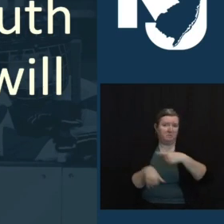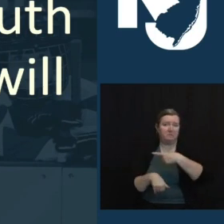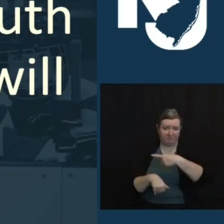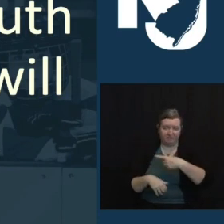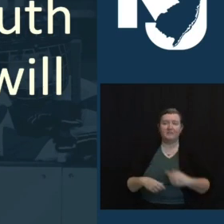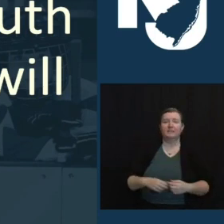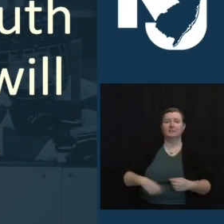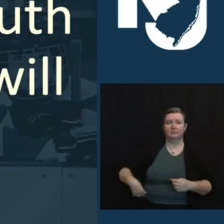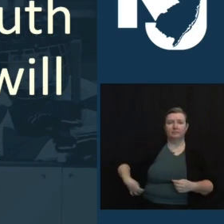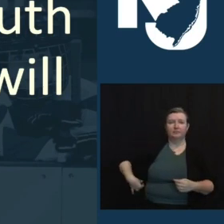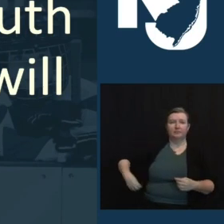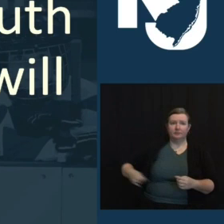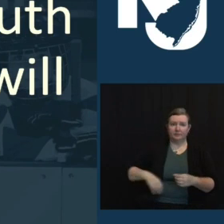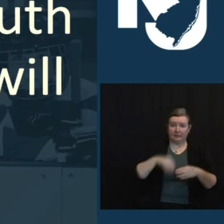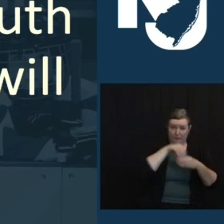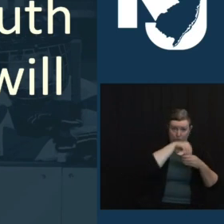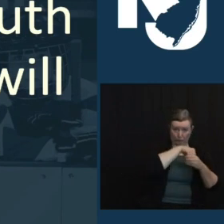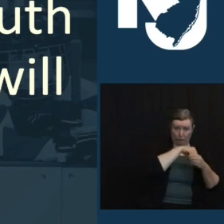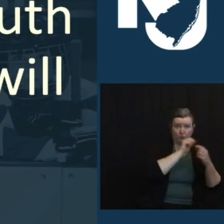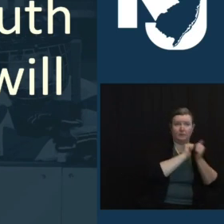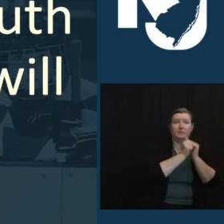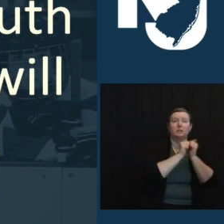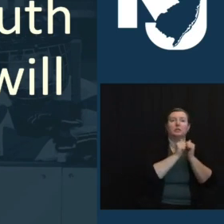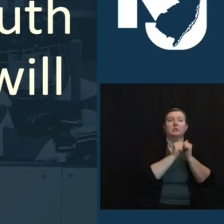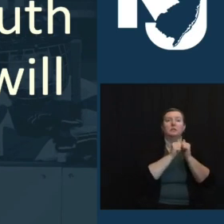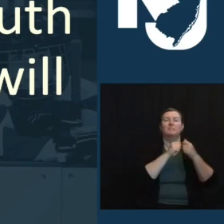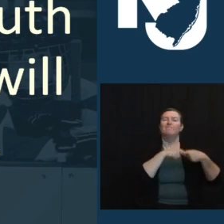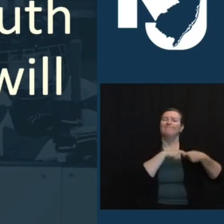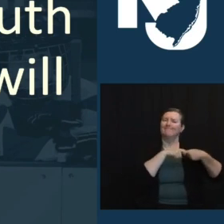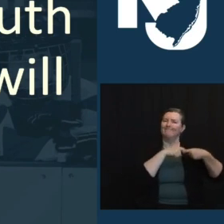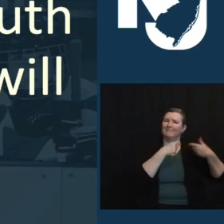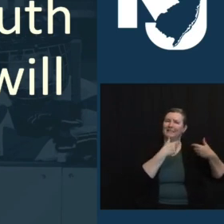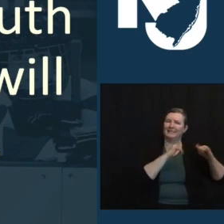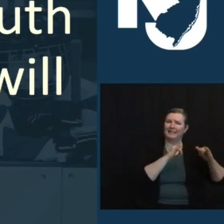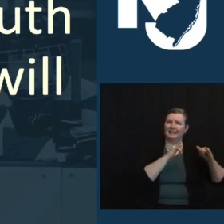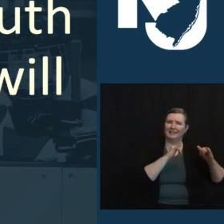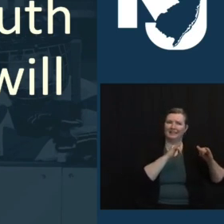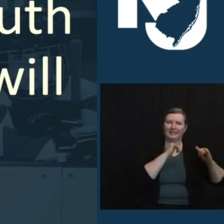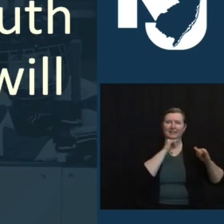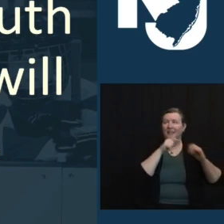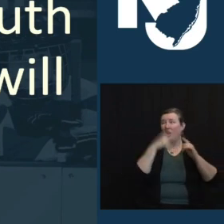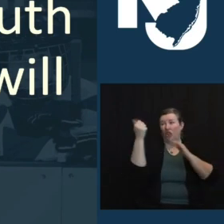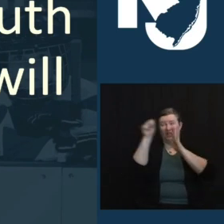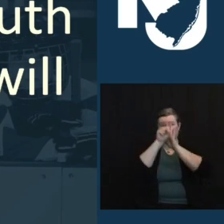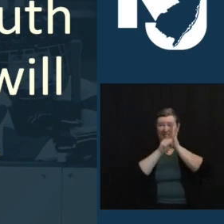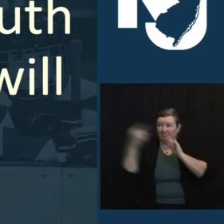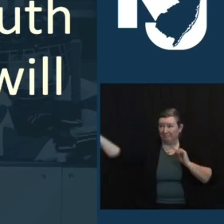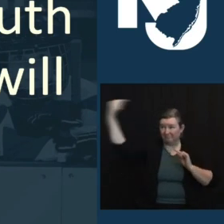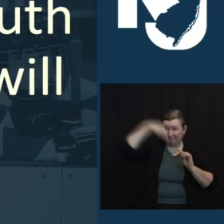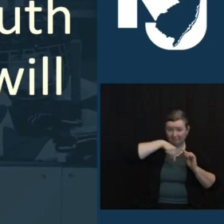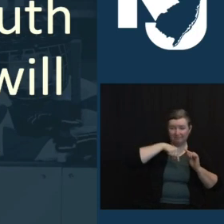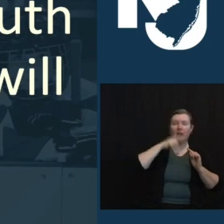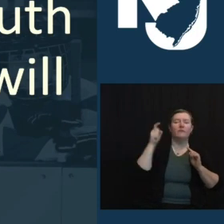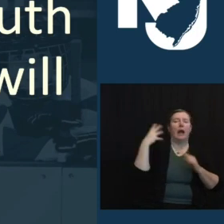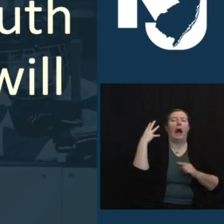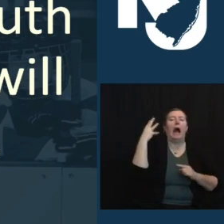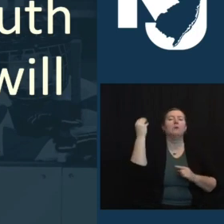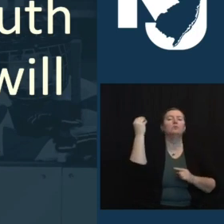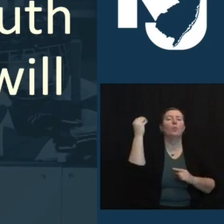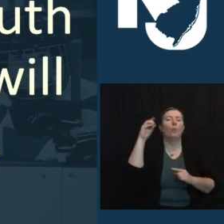sports competitions will remain in effect for now. While outdoor interstate sports competitions may